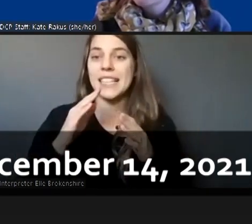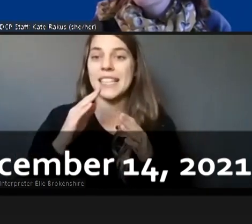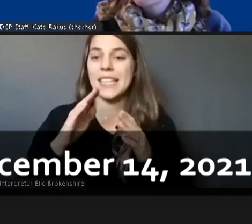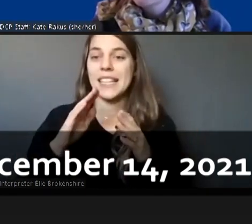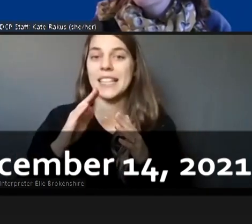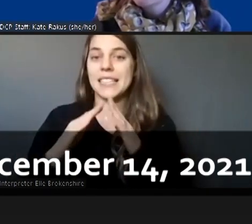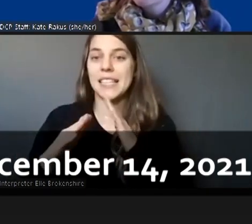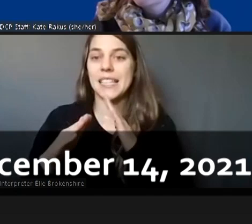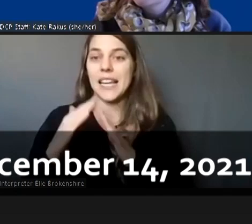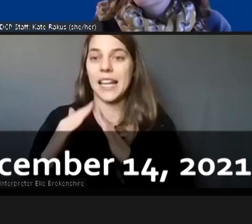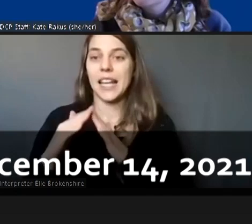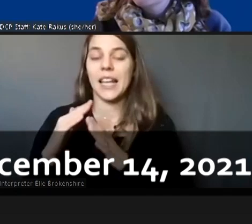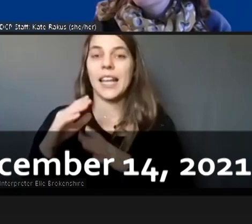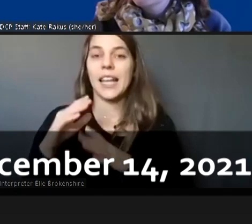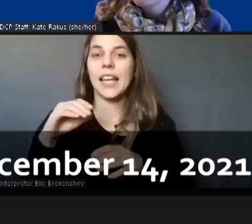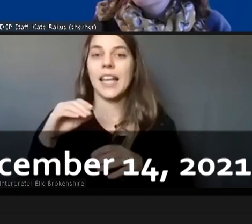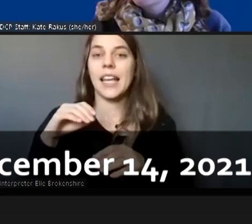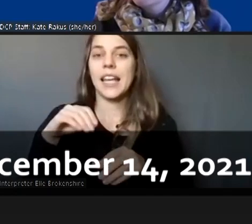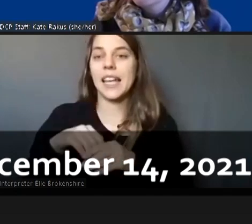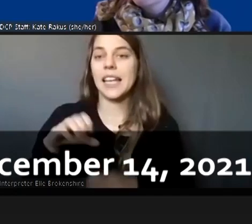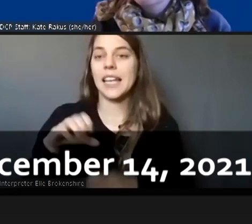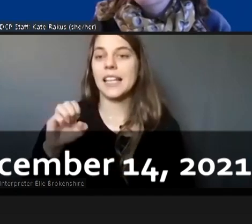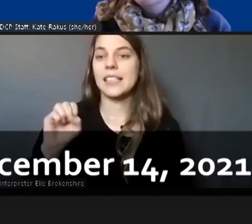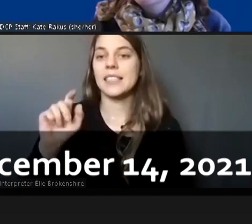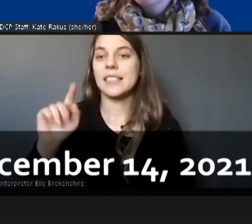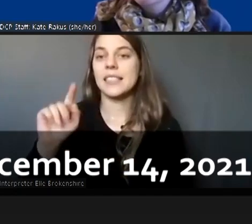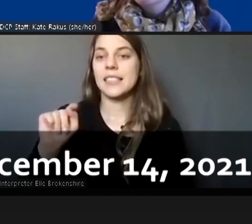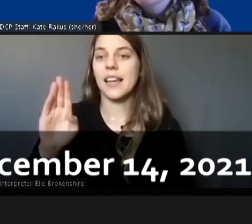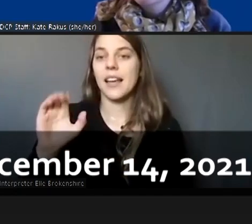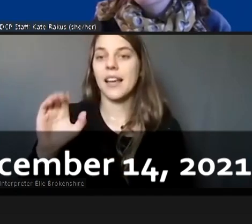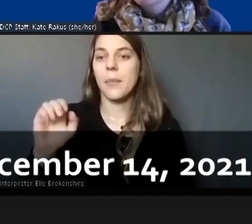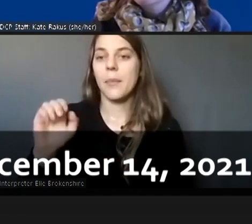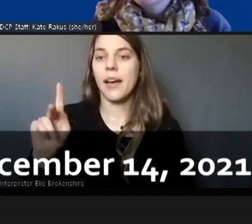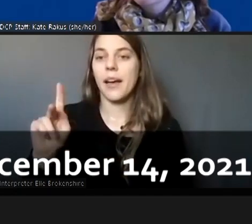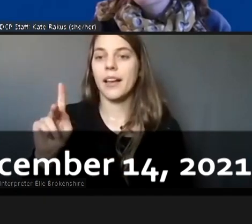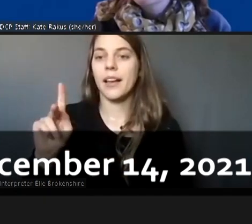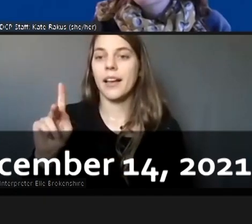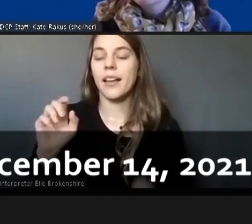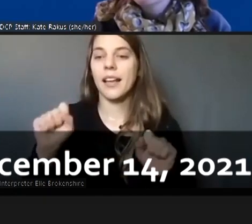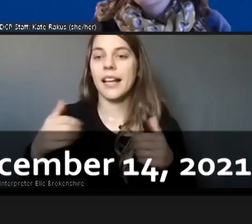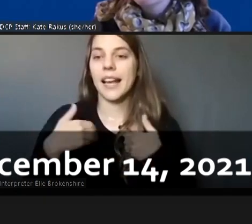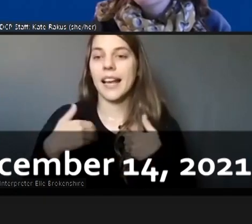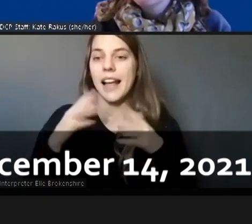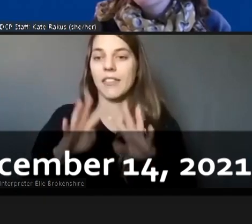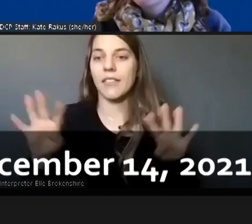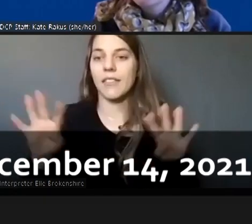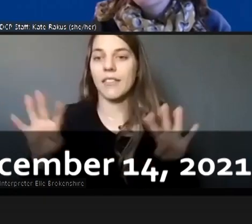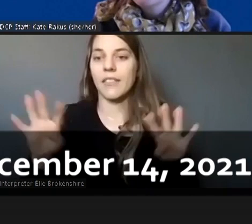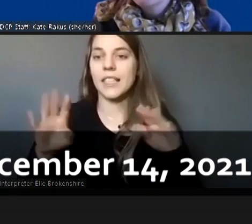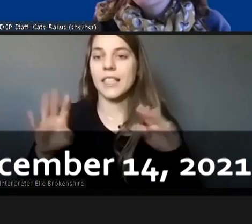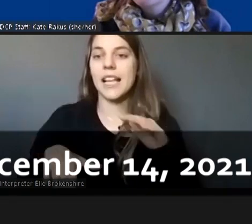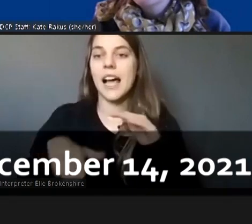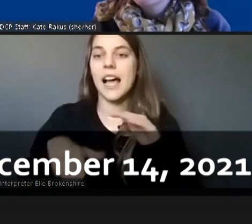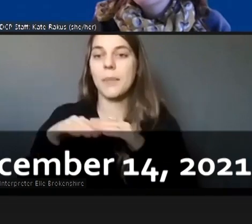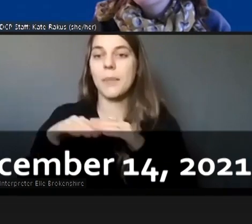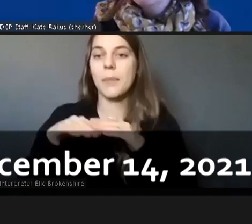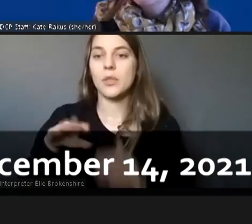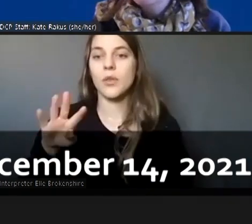within a setback, you can have a fence that's up to 4 feet tall, that's open and